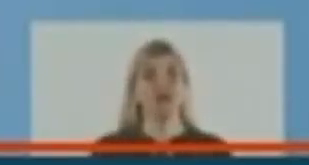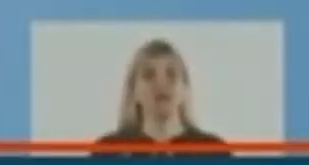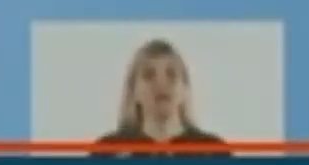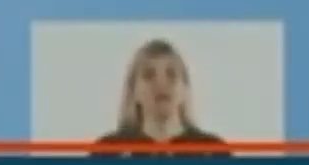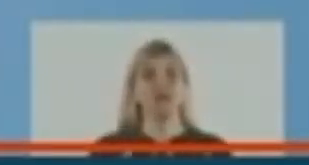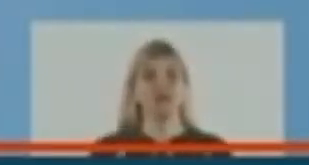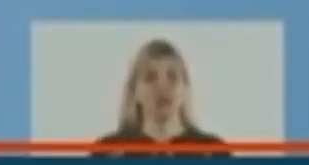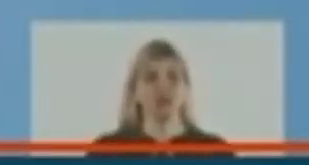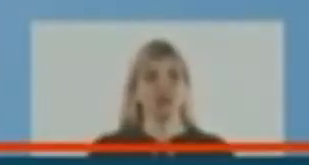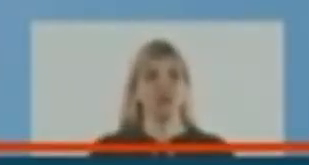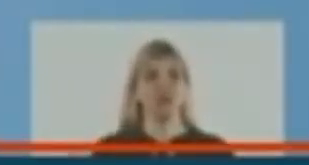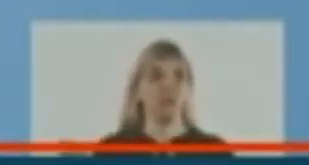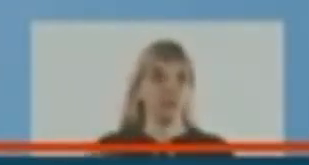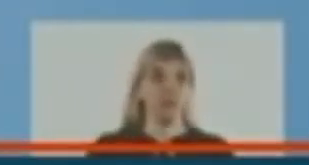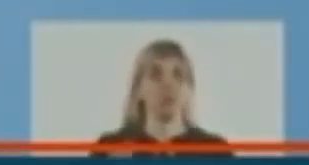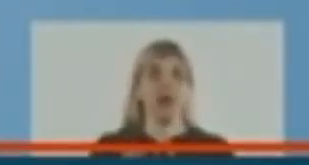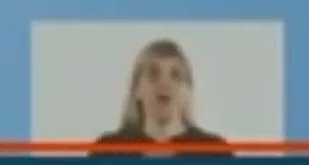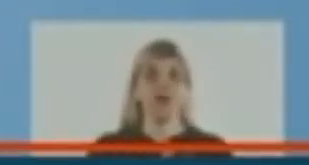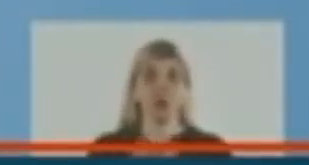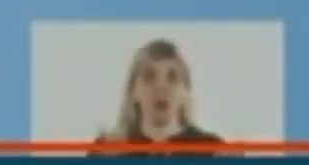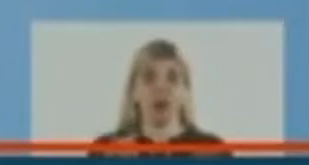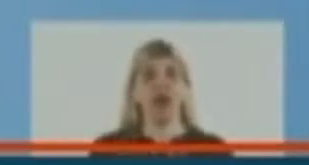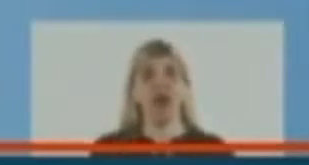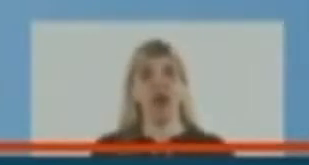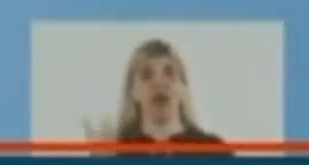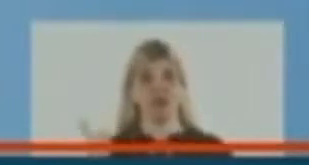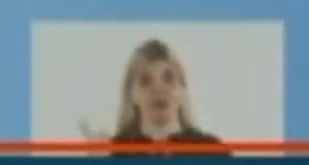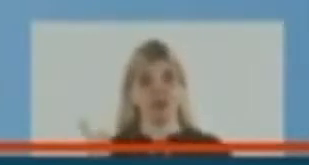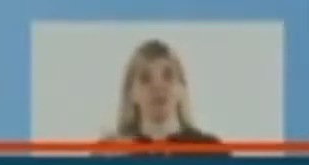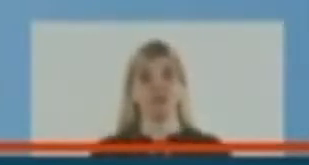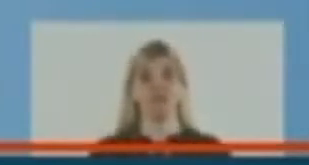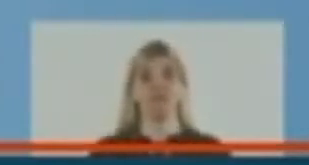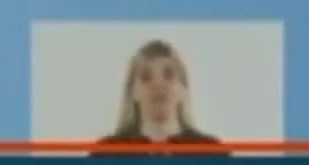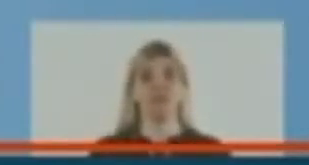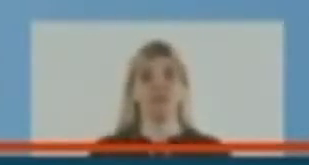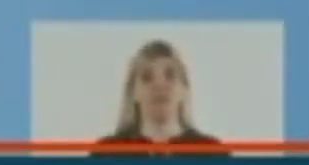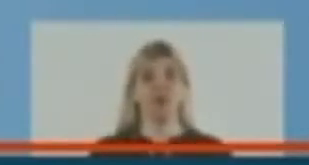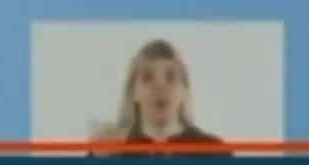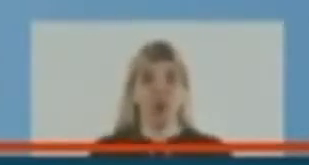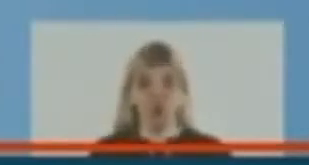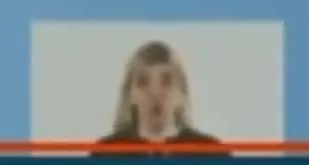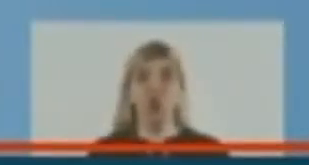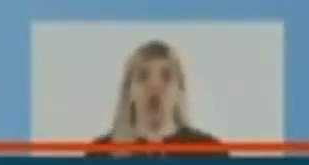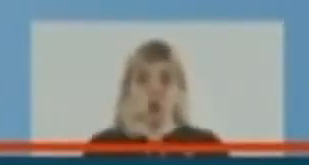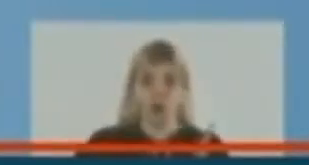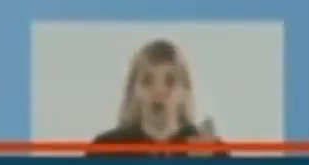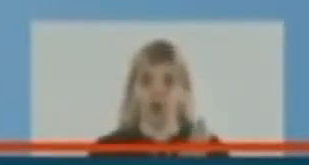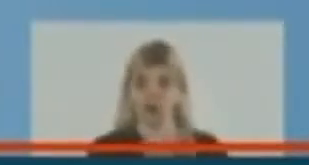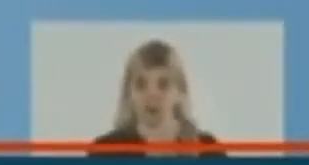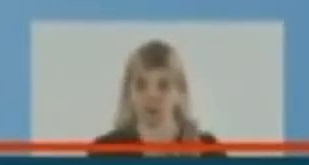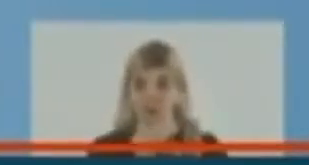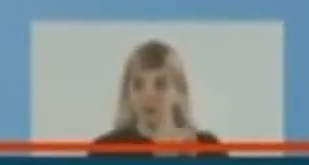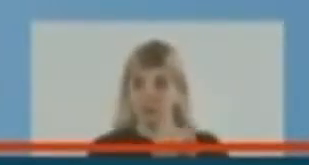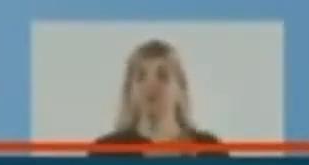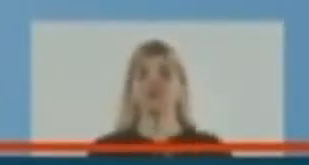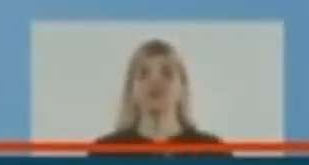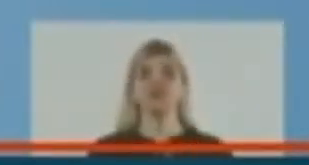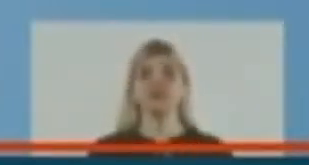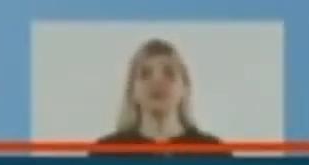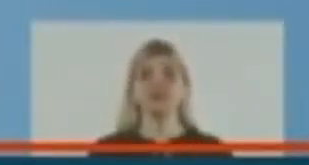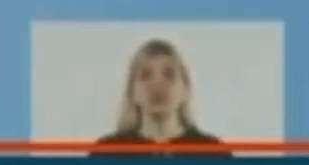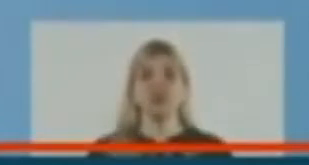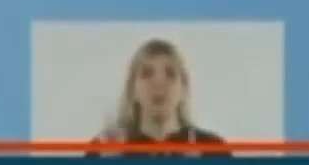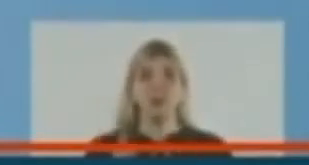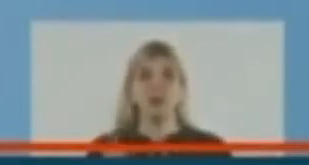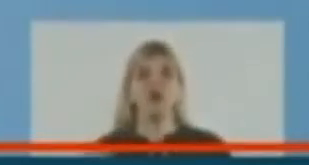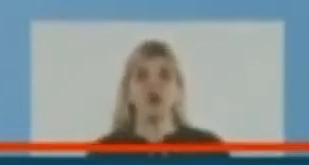to vaccinate another 5 million, and in February the rest of the doses are set to arrive in the country. President Fernandez noted that in total